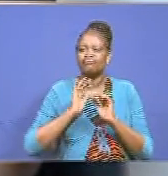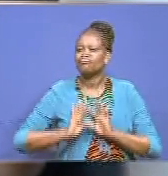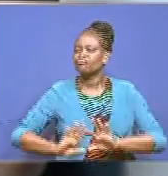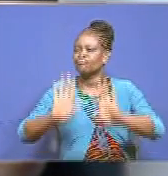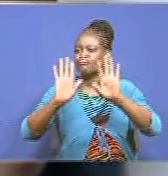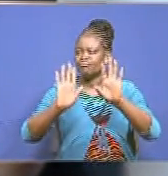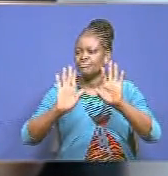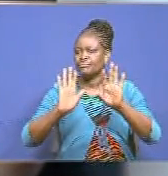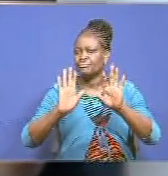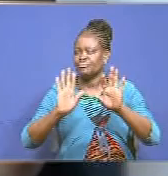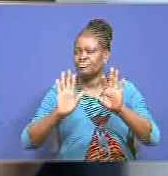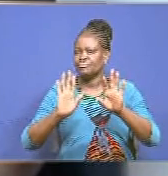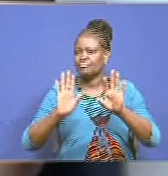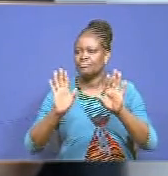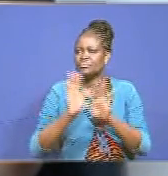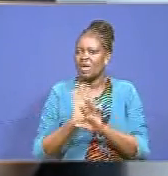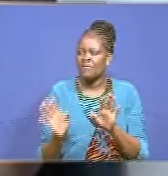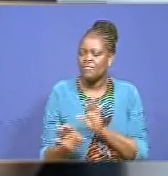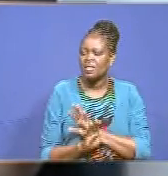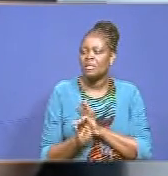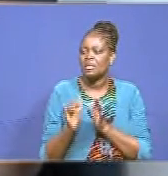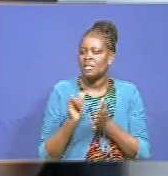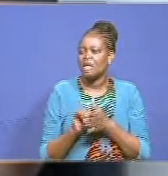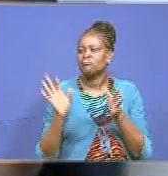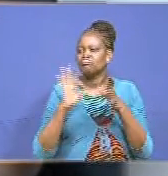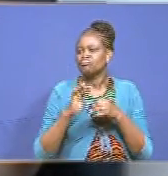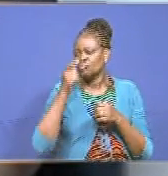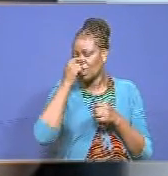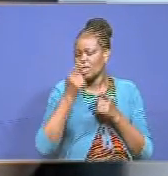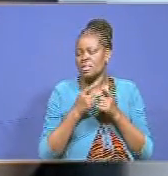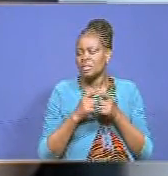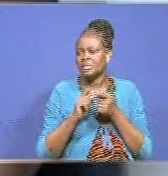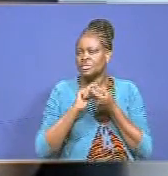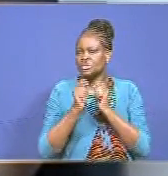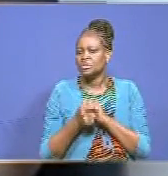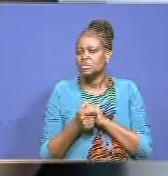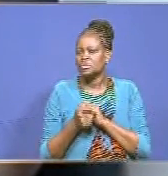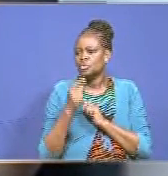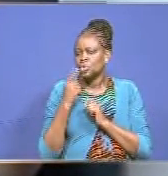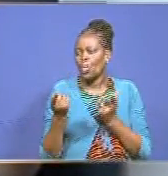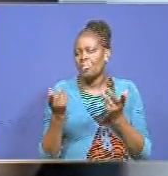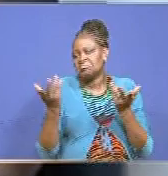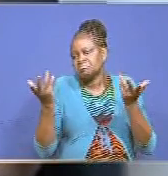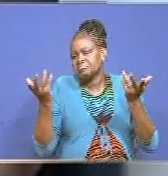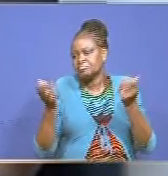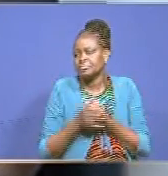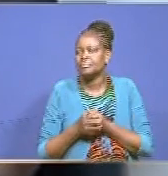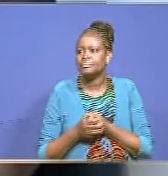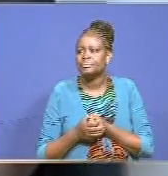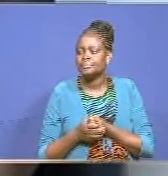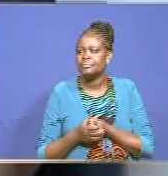in the coalition's wish and gone the other way. So